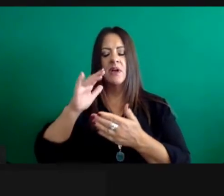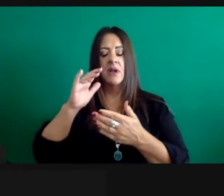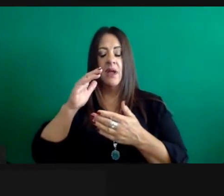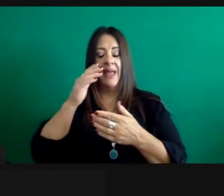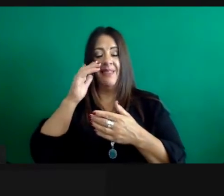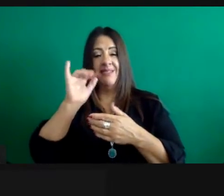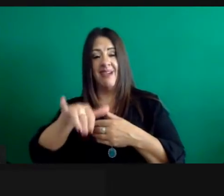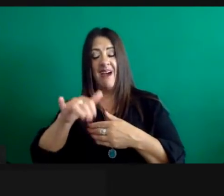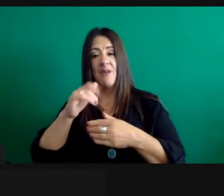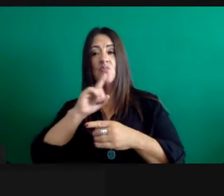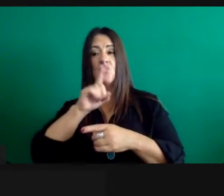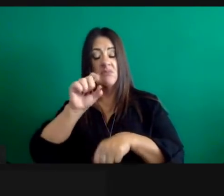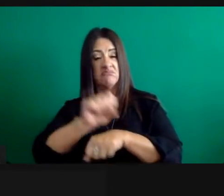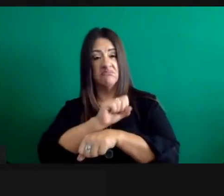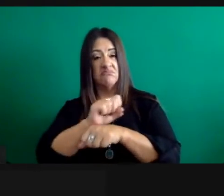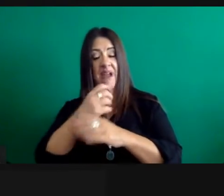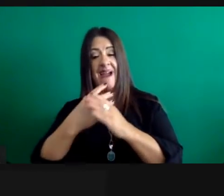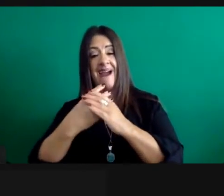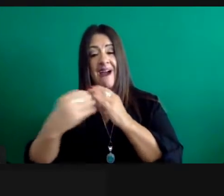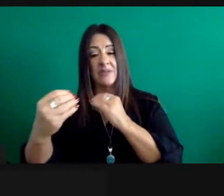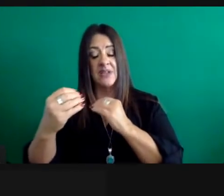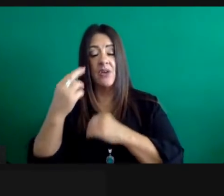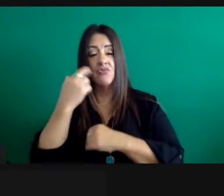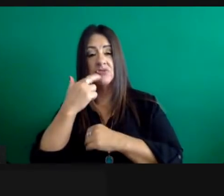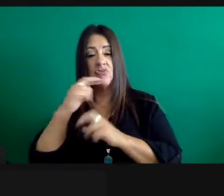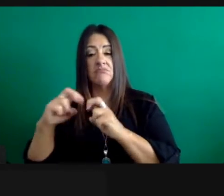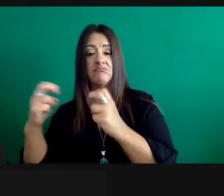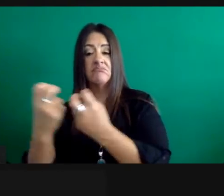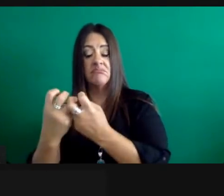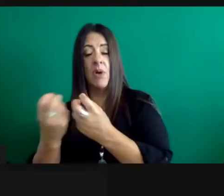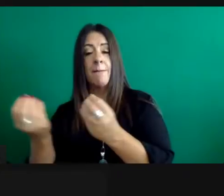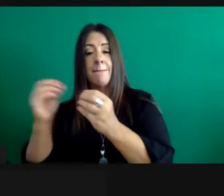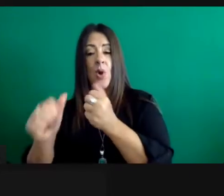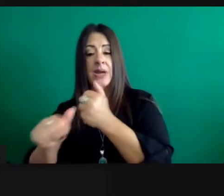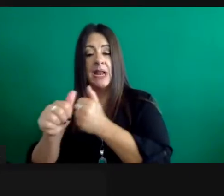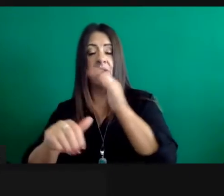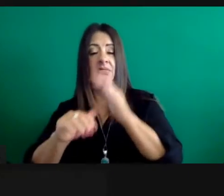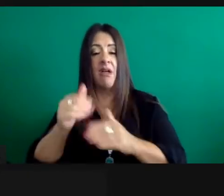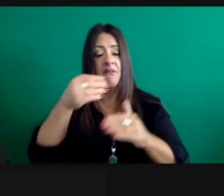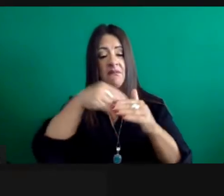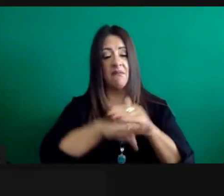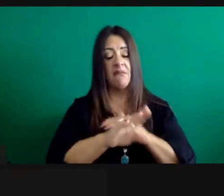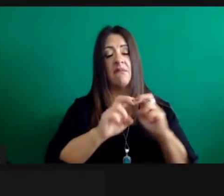other permitted activities. Does the state have that data? Thank you.